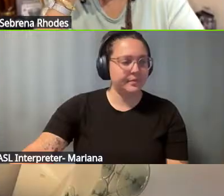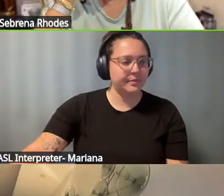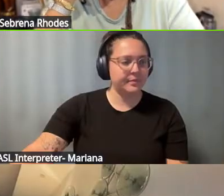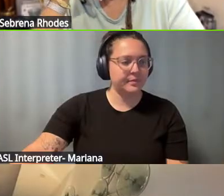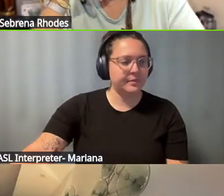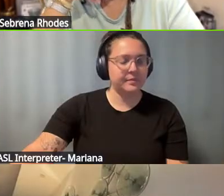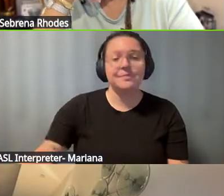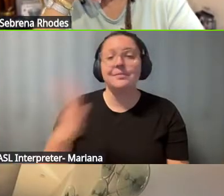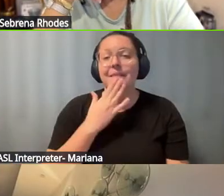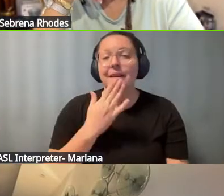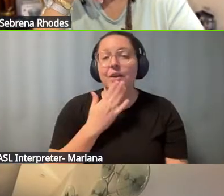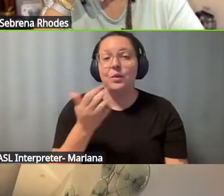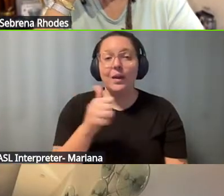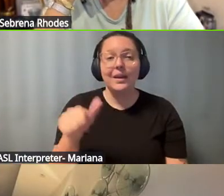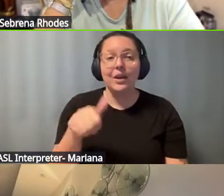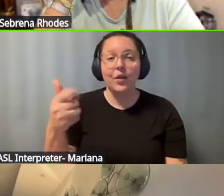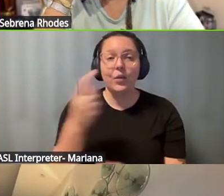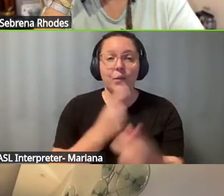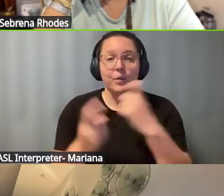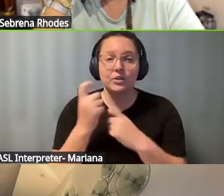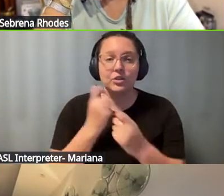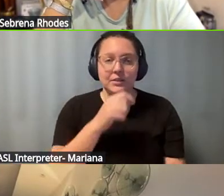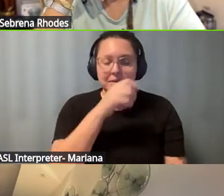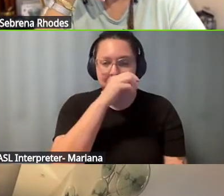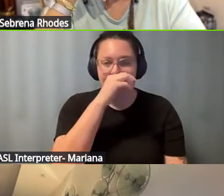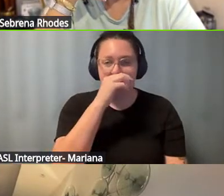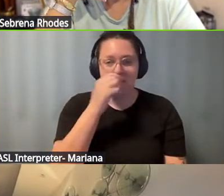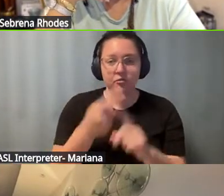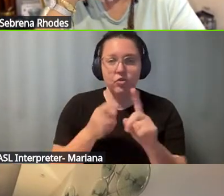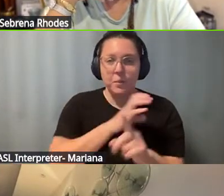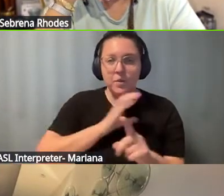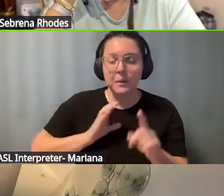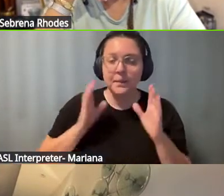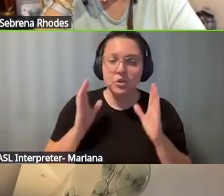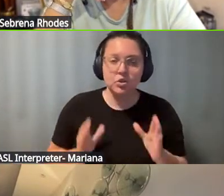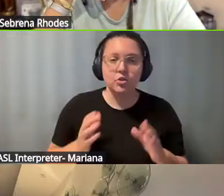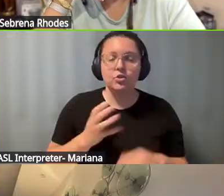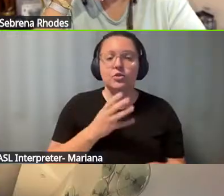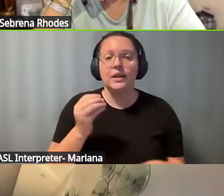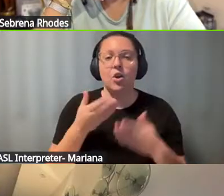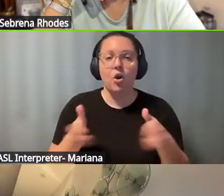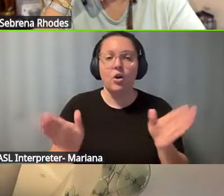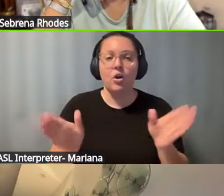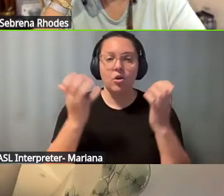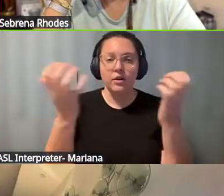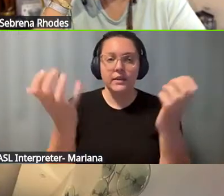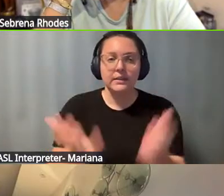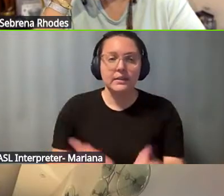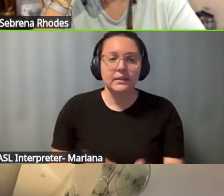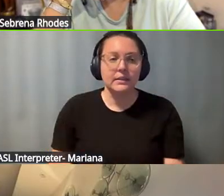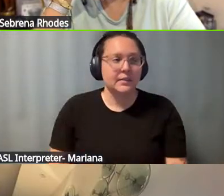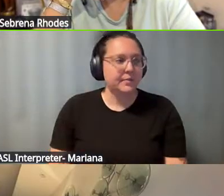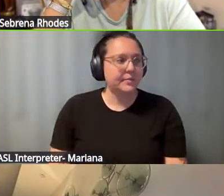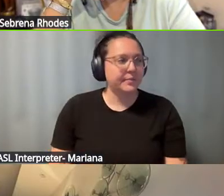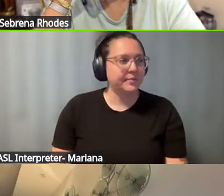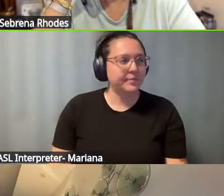Thank you. Are there any more questions from the commission and from the audience?